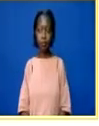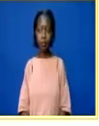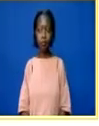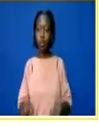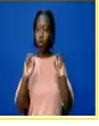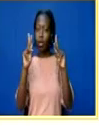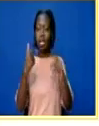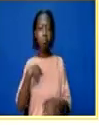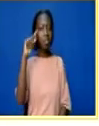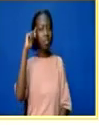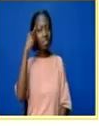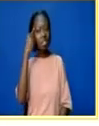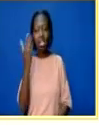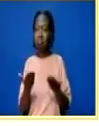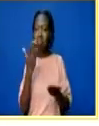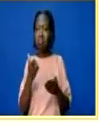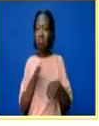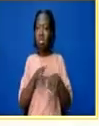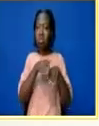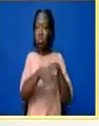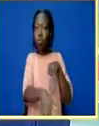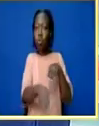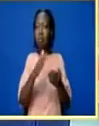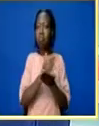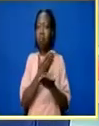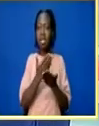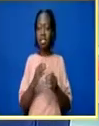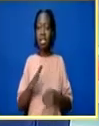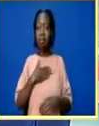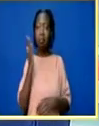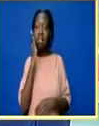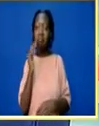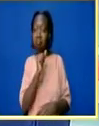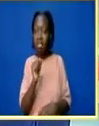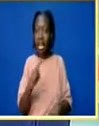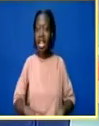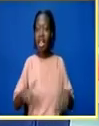Okay, so I'm thinking sloppy areas. Mm-hmm. My grandmother lives in a very sloppy area.